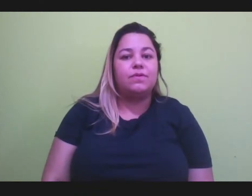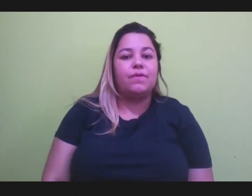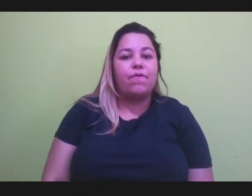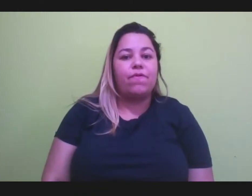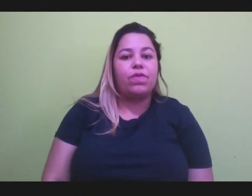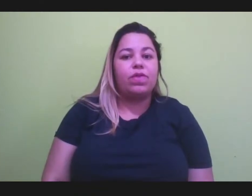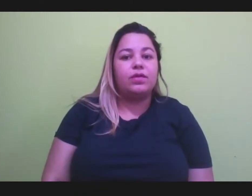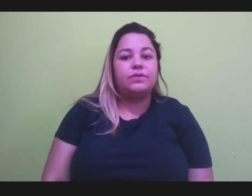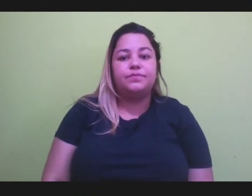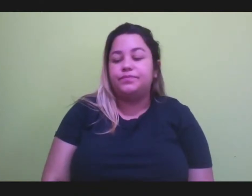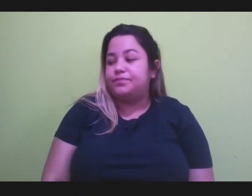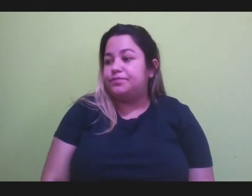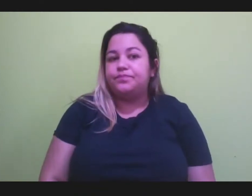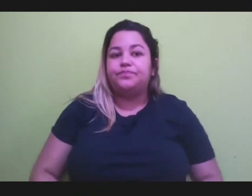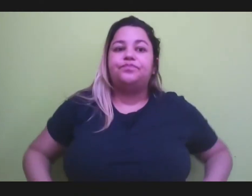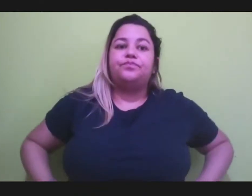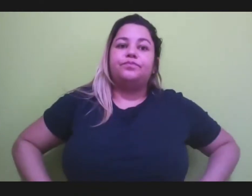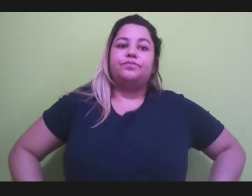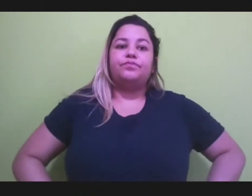Não está habilitando a câmera.